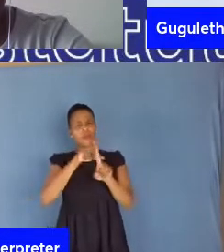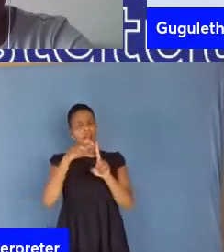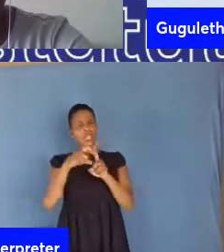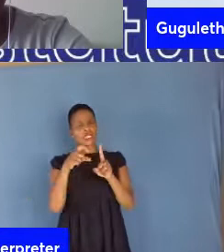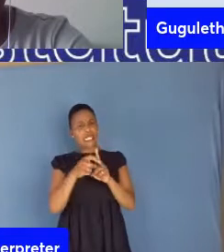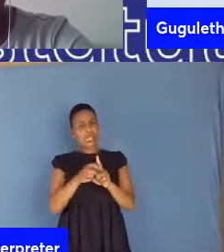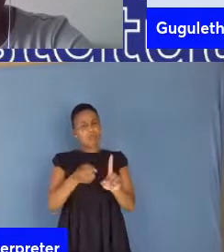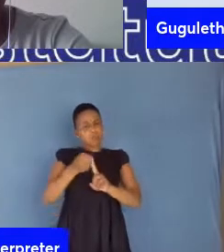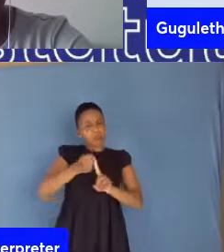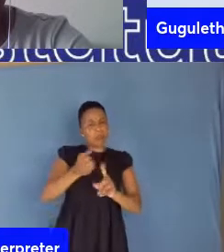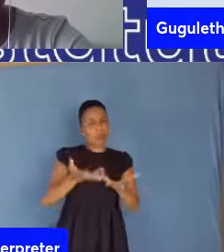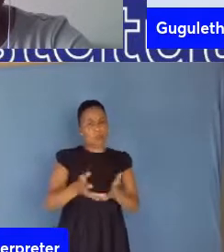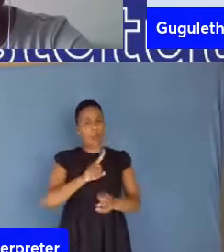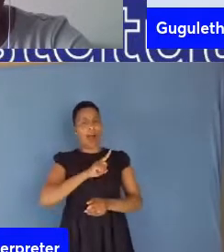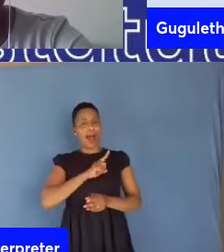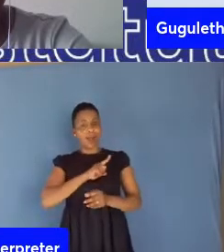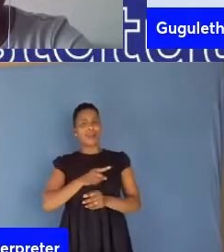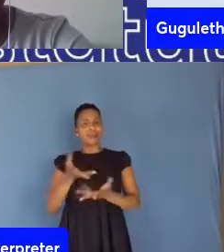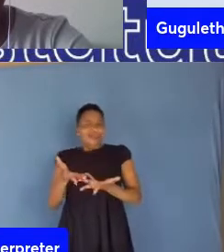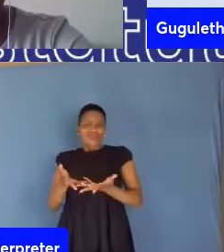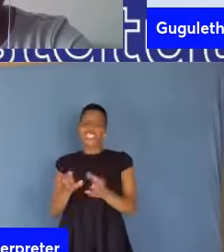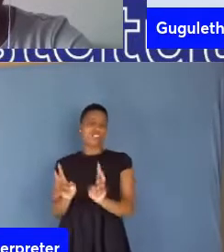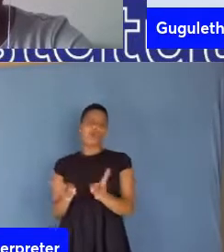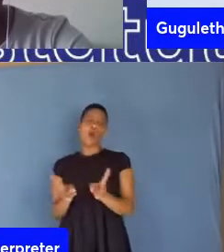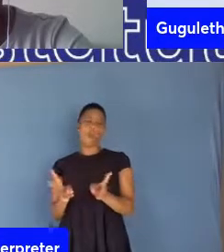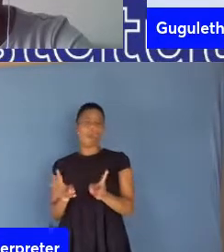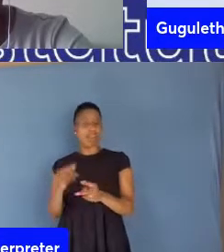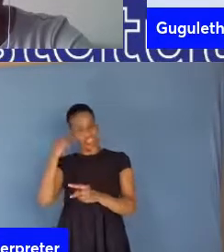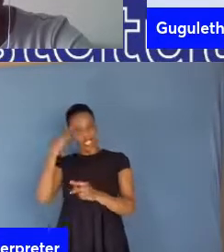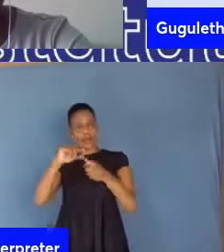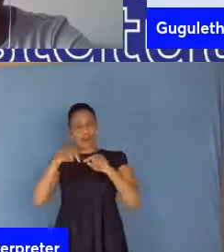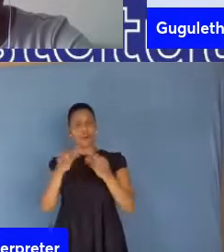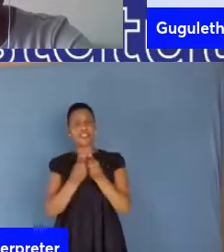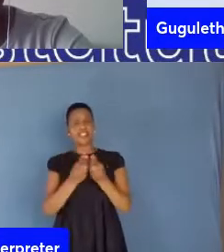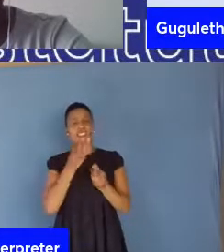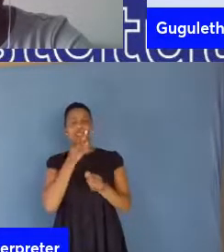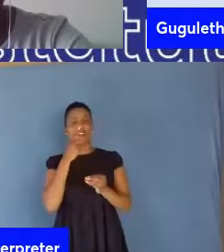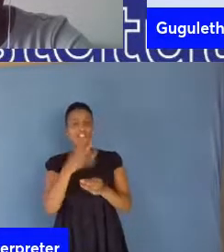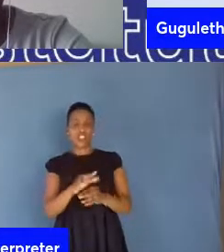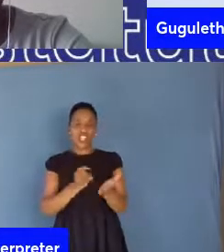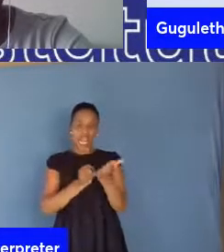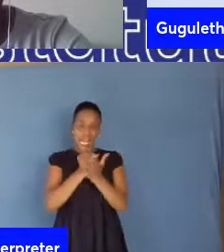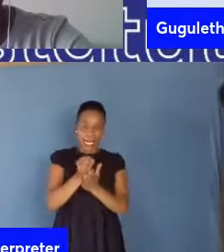the norm. Think about what I said earlier on. Why would a country